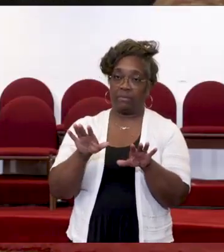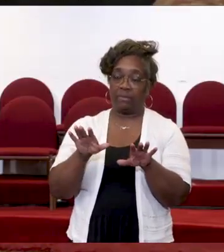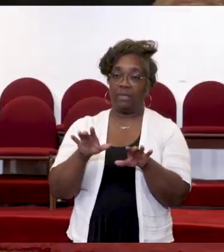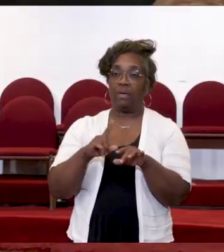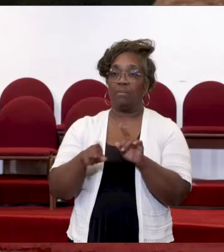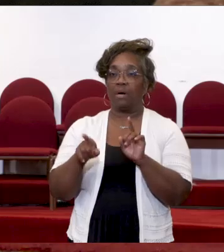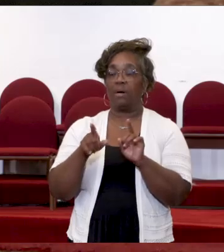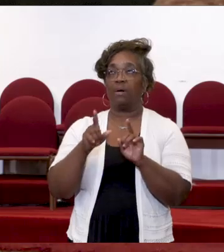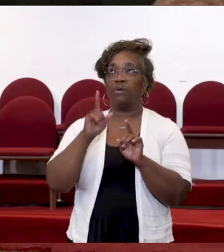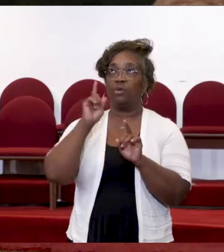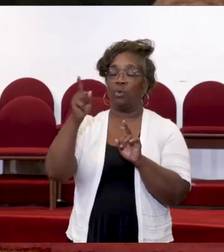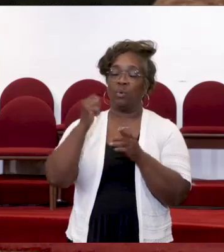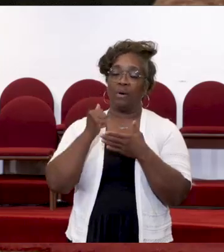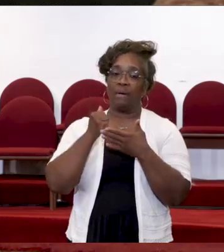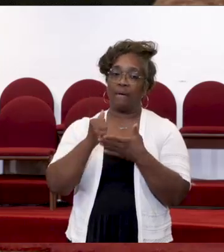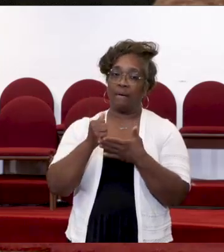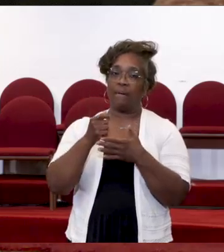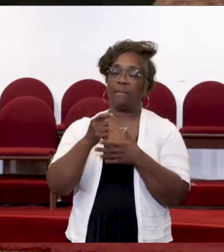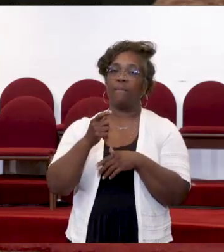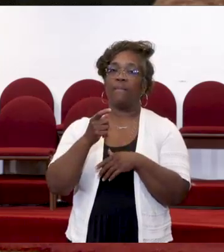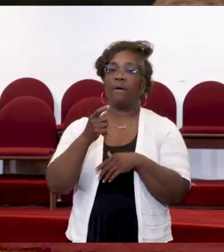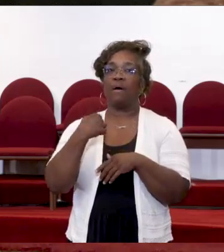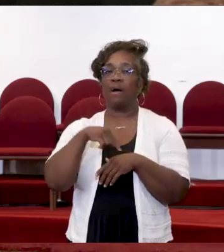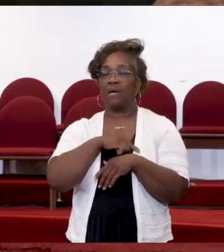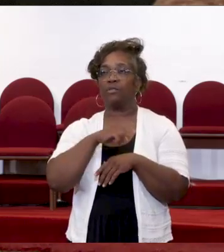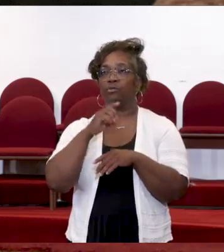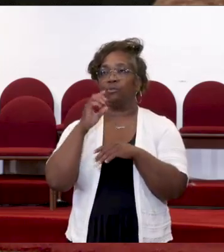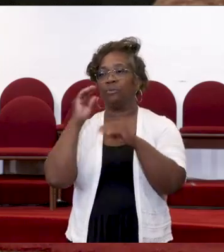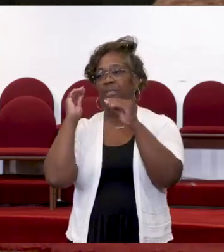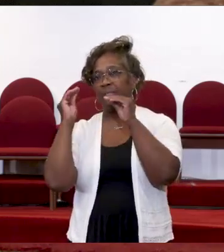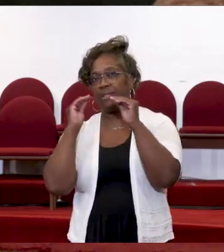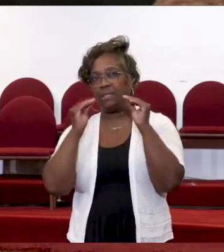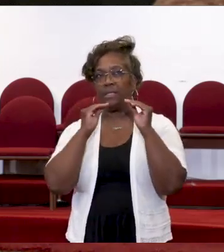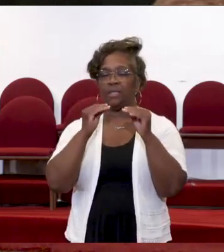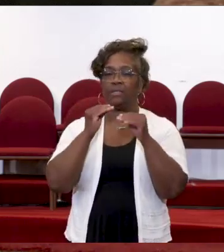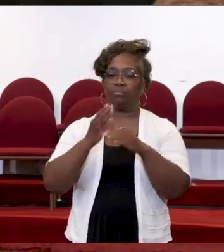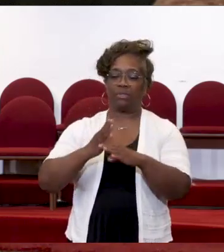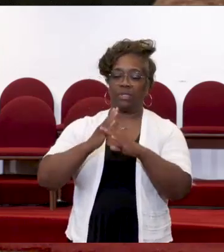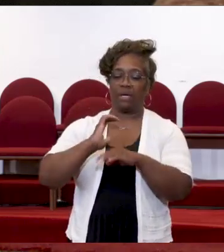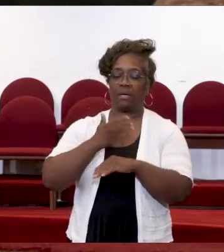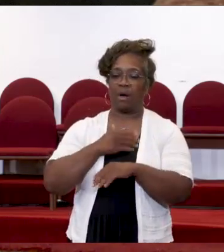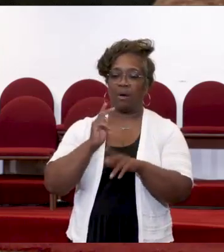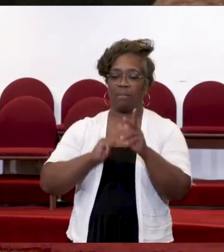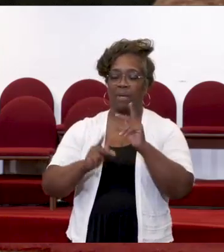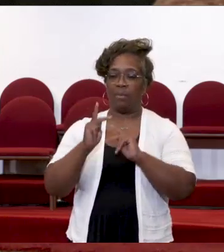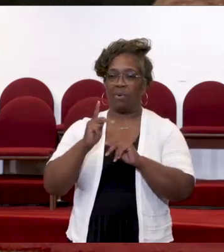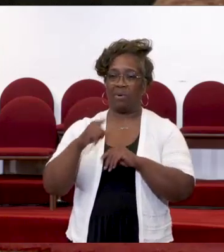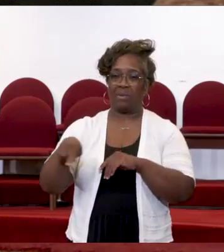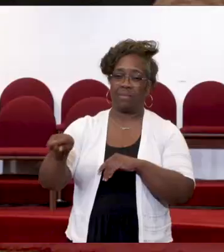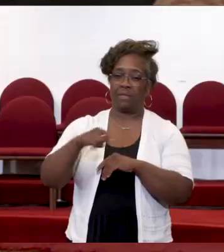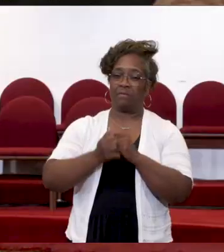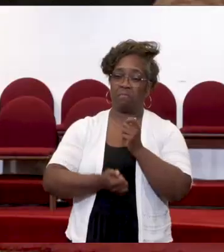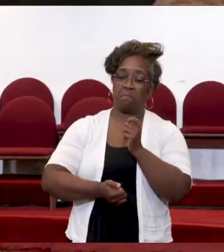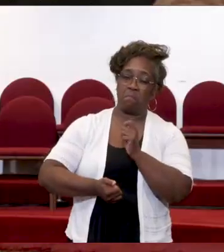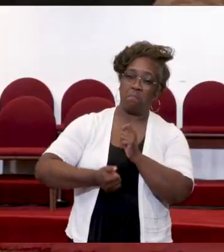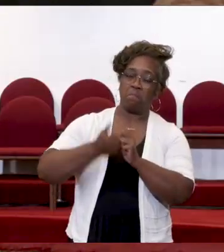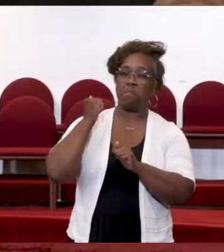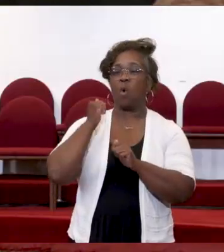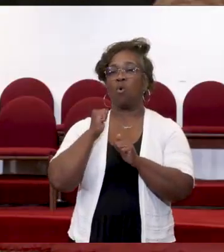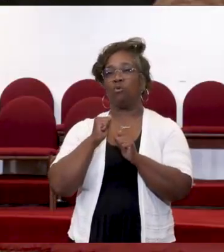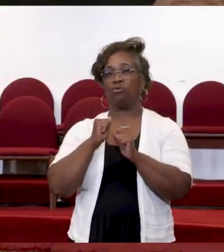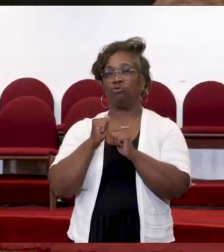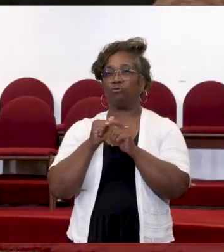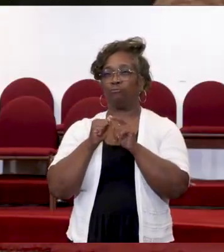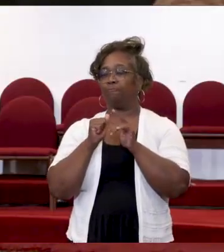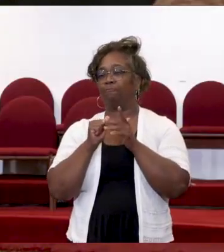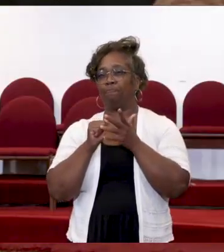help us to educate and inform and insulate our people that are most vulnerable. And finally, we ask that as we